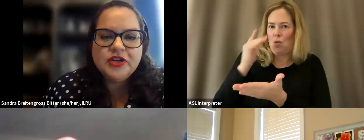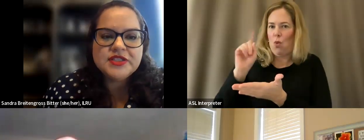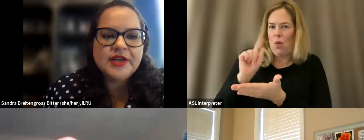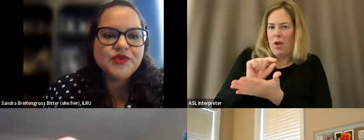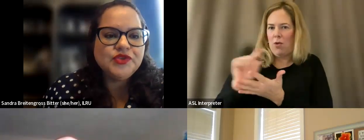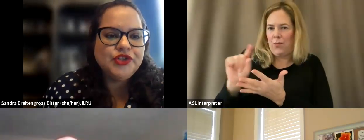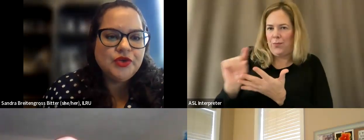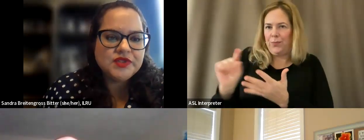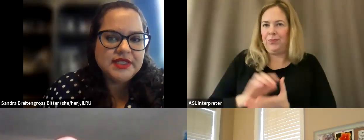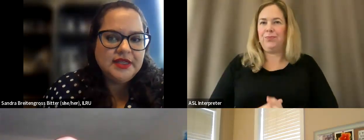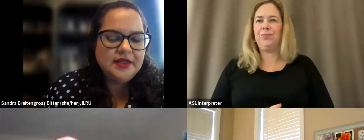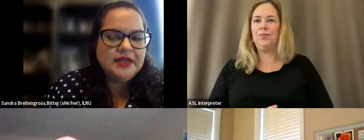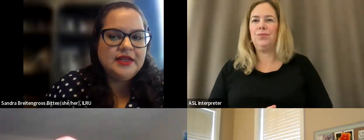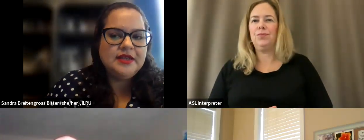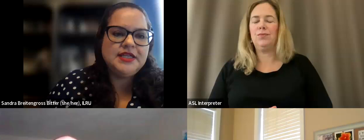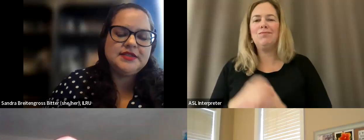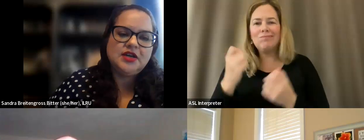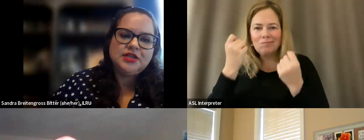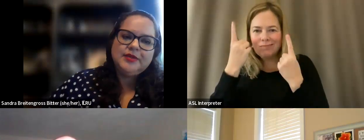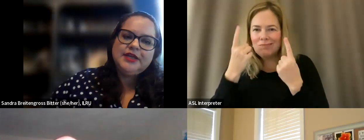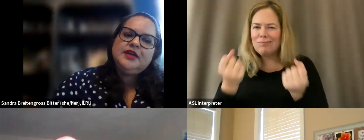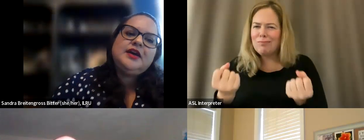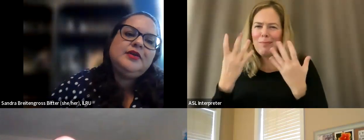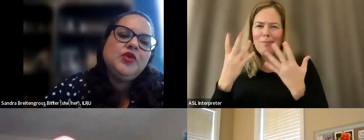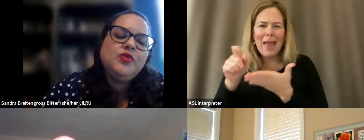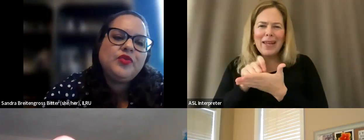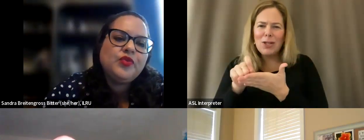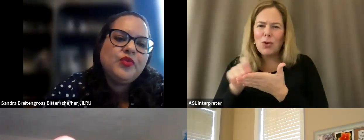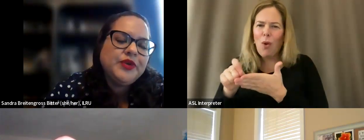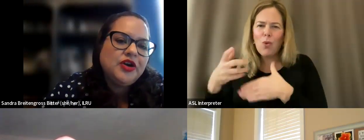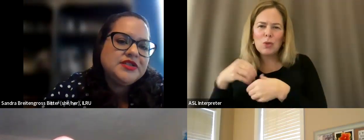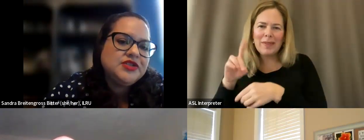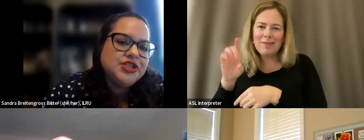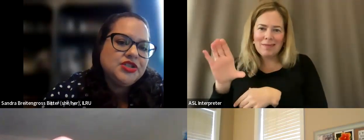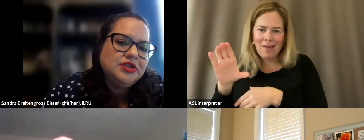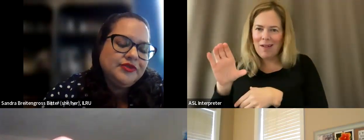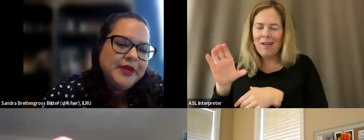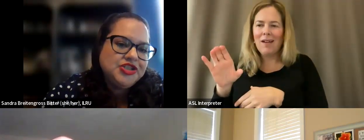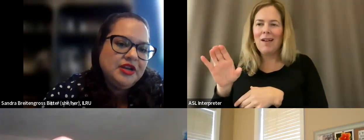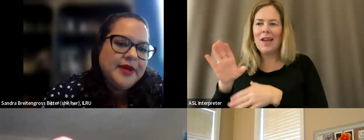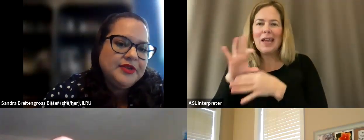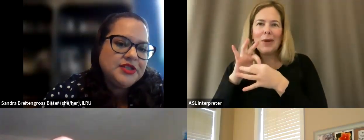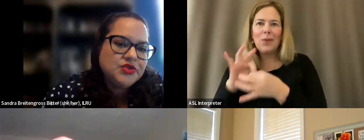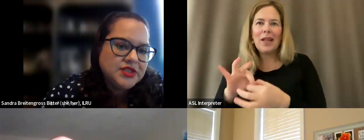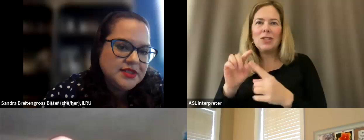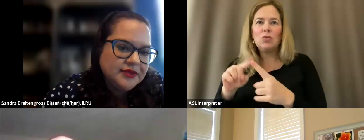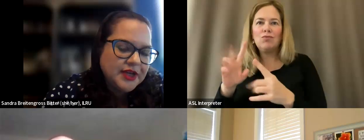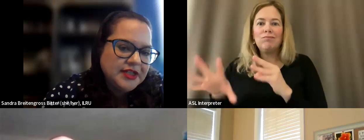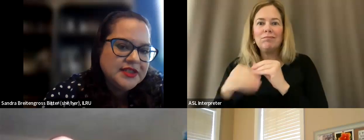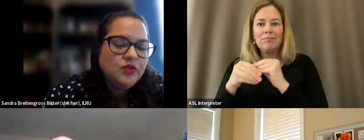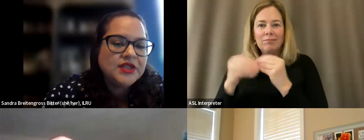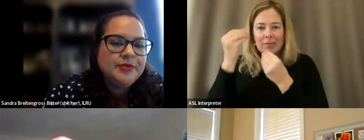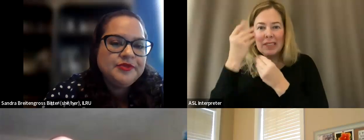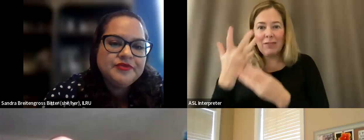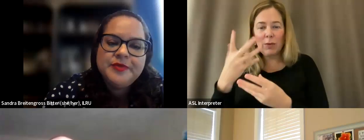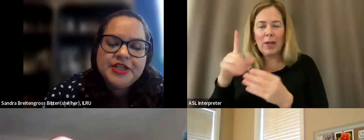Now, there are several notes in this document with regards to additional information about the sources of